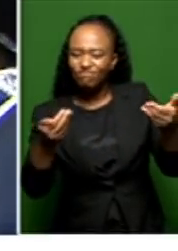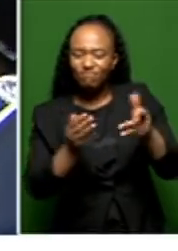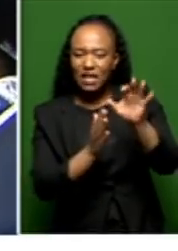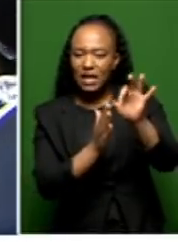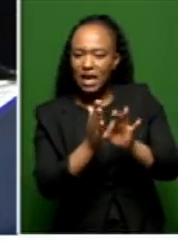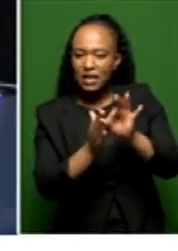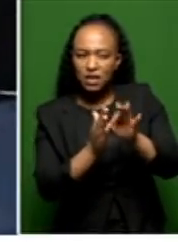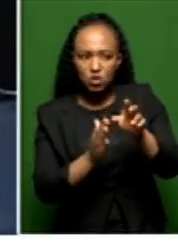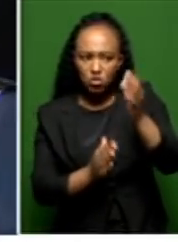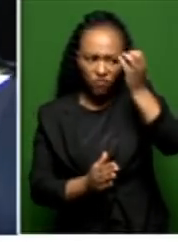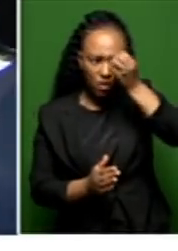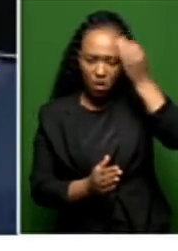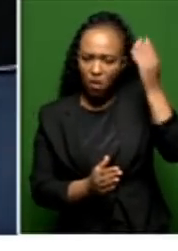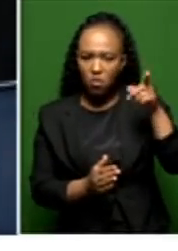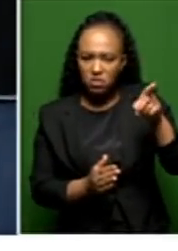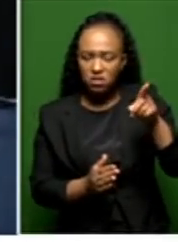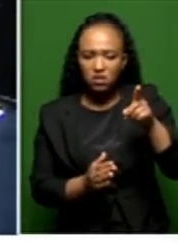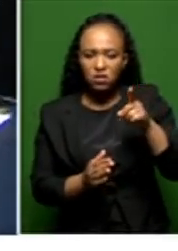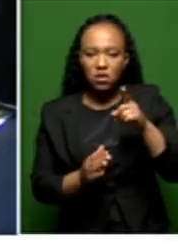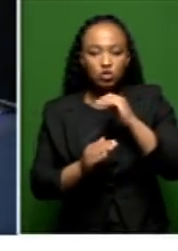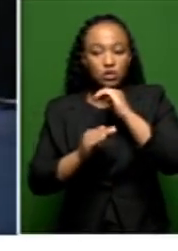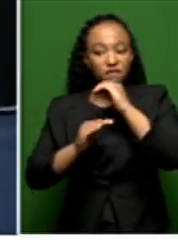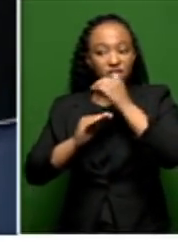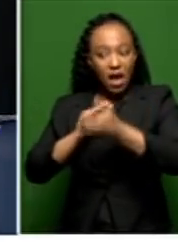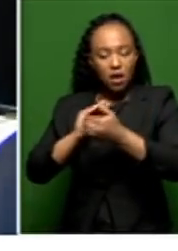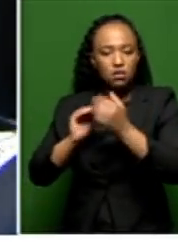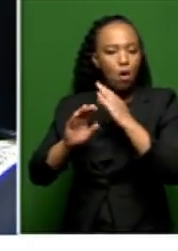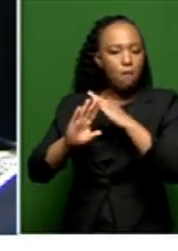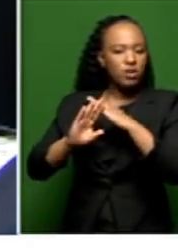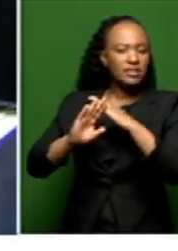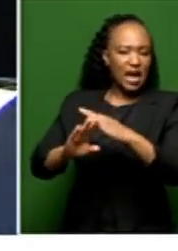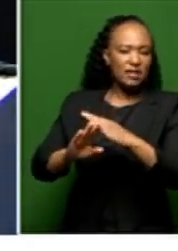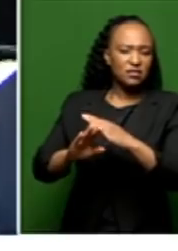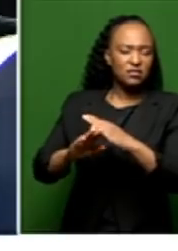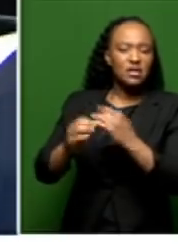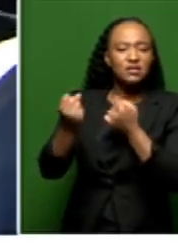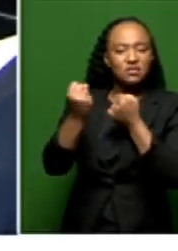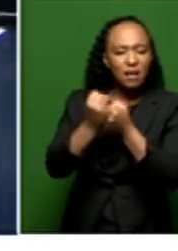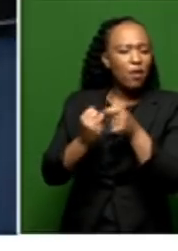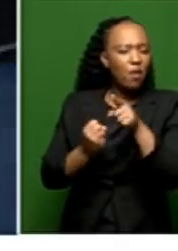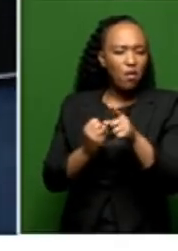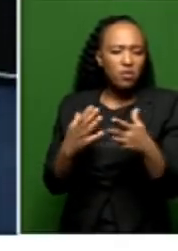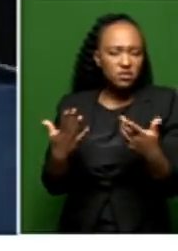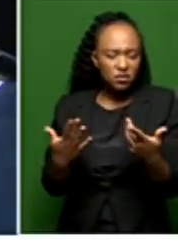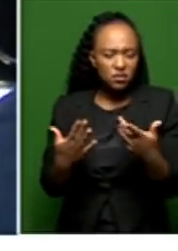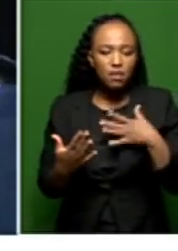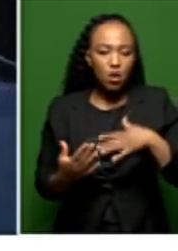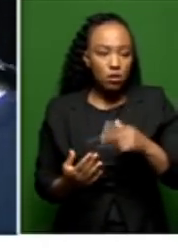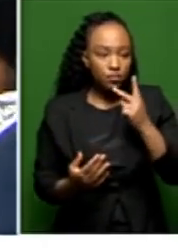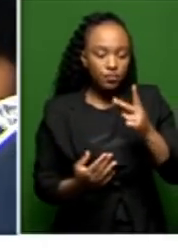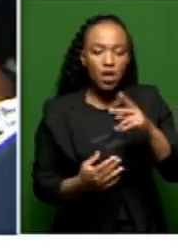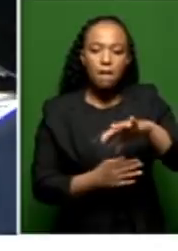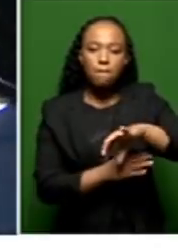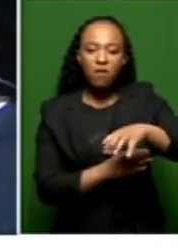that you even forgot to defend your base. Going forward, how are you going to rebuild? I want to look at a province like